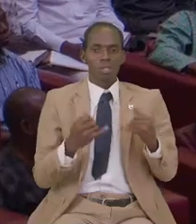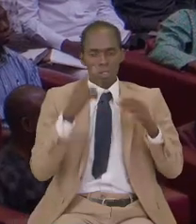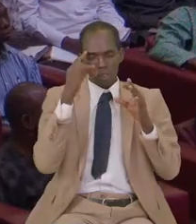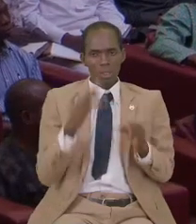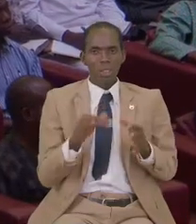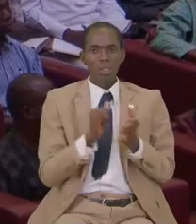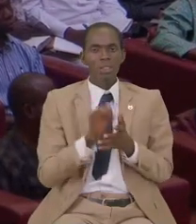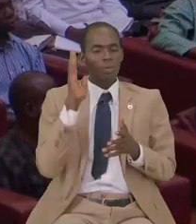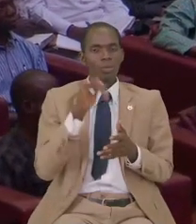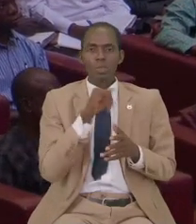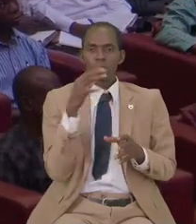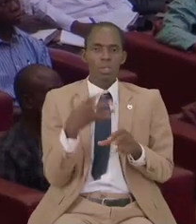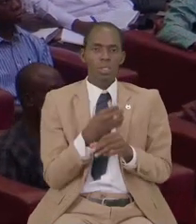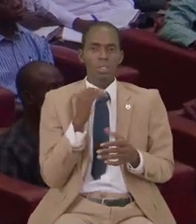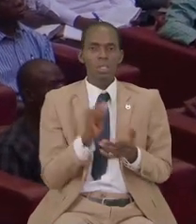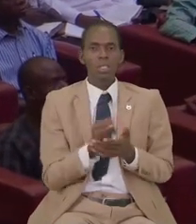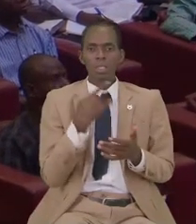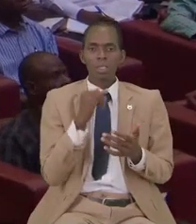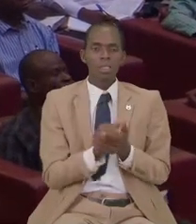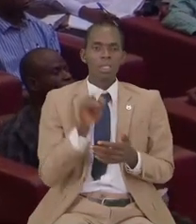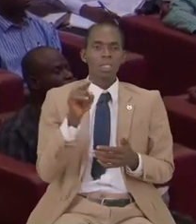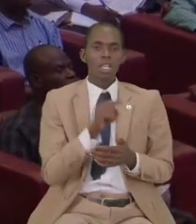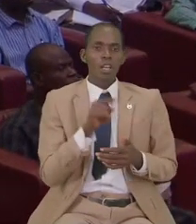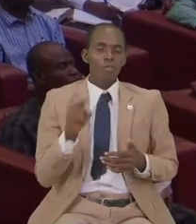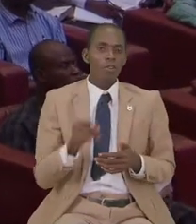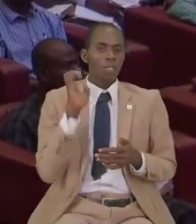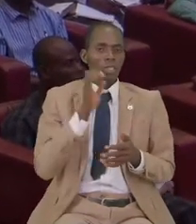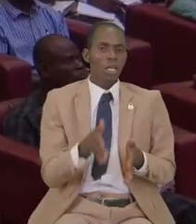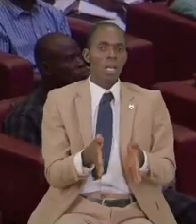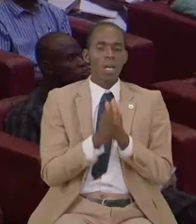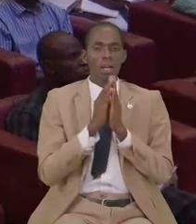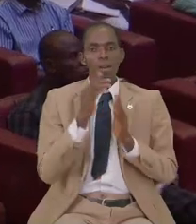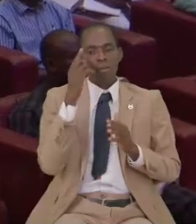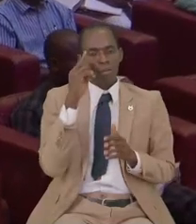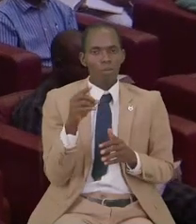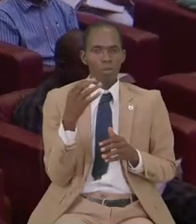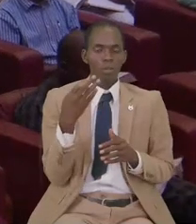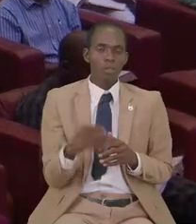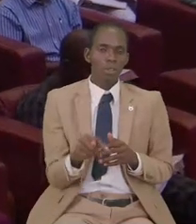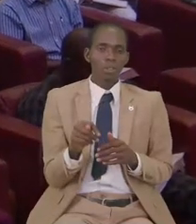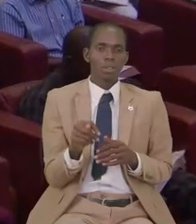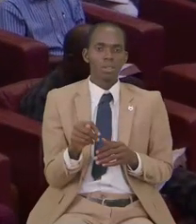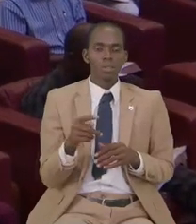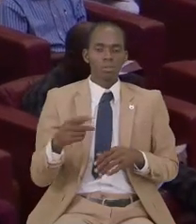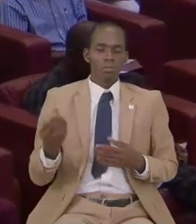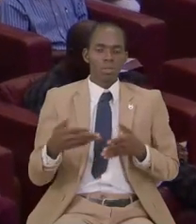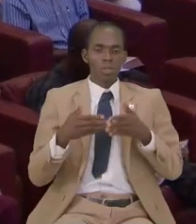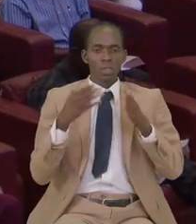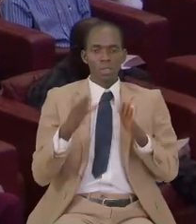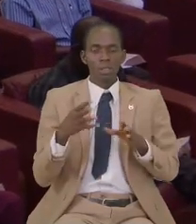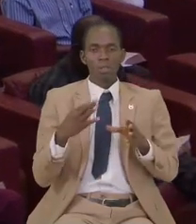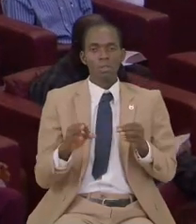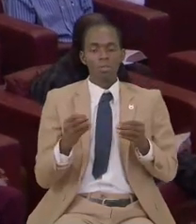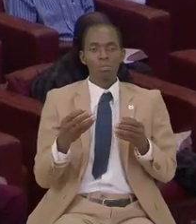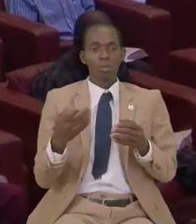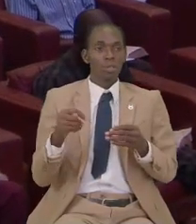to take that. And he says, therefore, he requested of the prince of the eunuchs that he